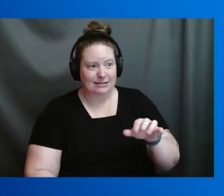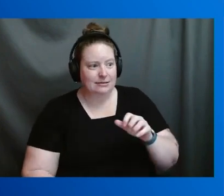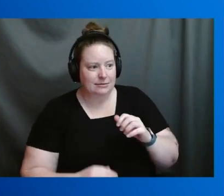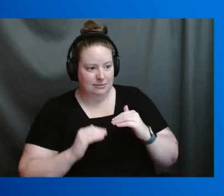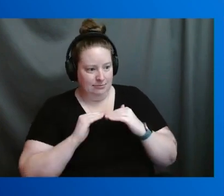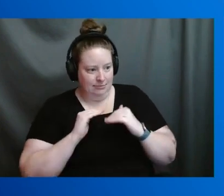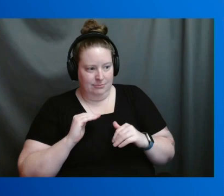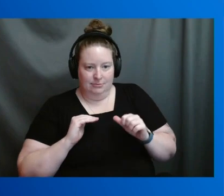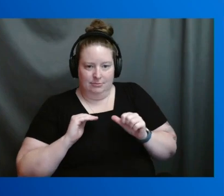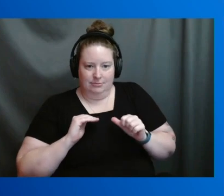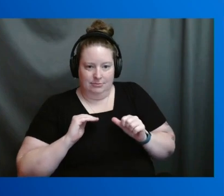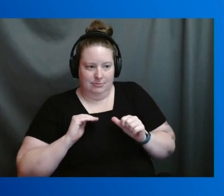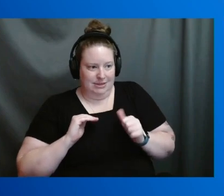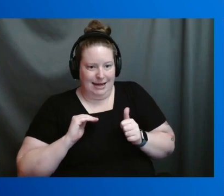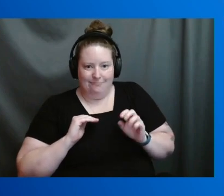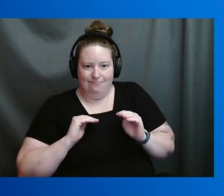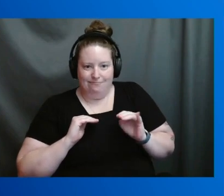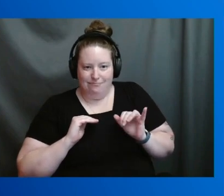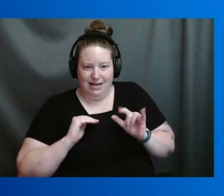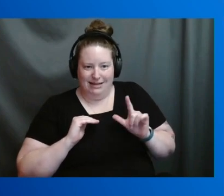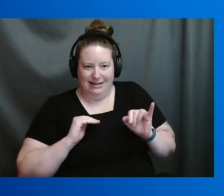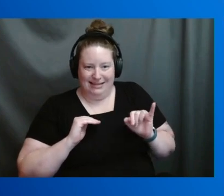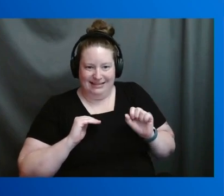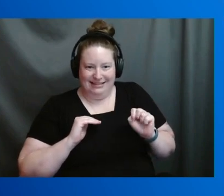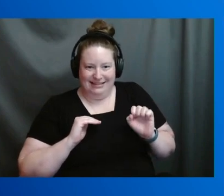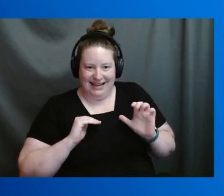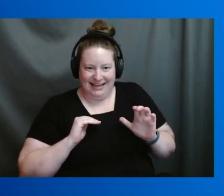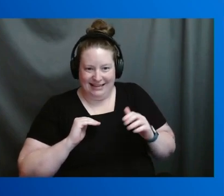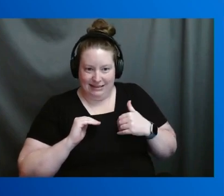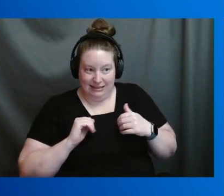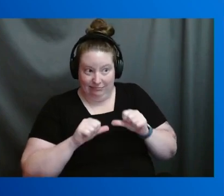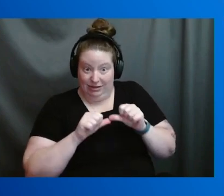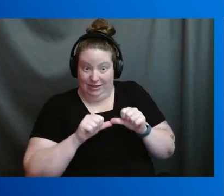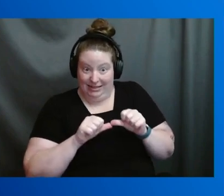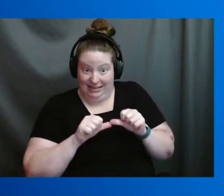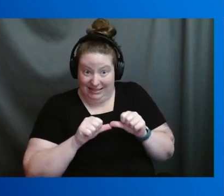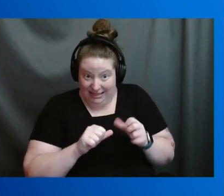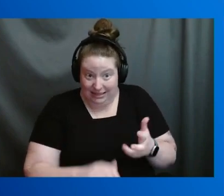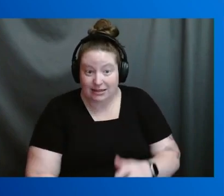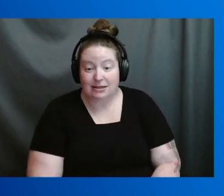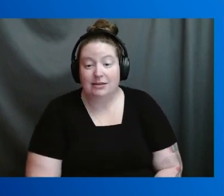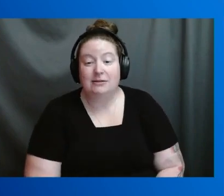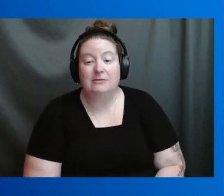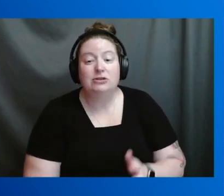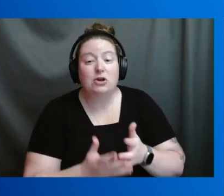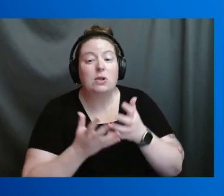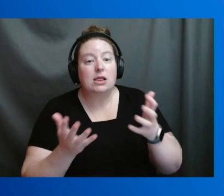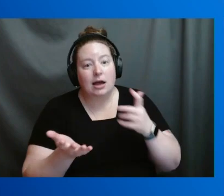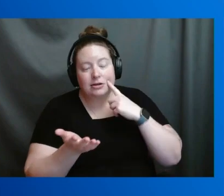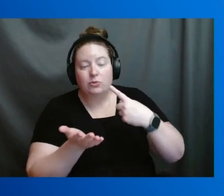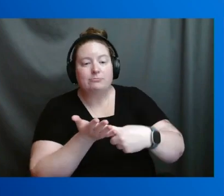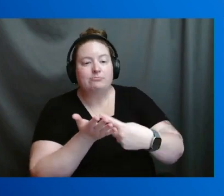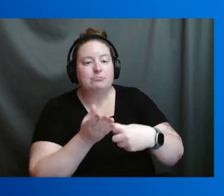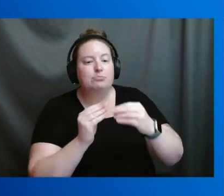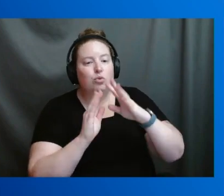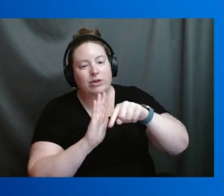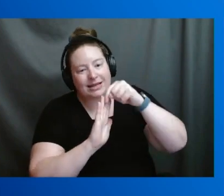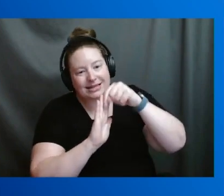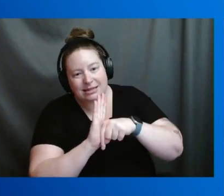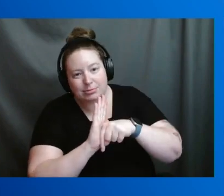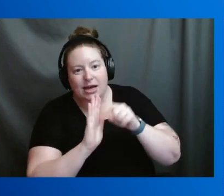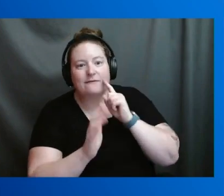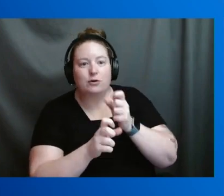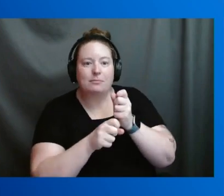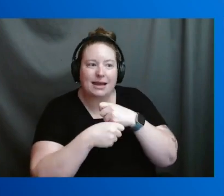quite consistently. So, there's a lot of science that we talk about in some of our more deep dive sessions that goes into making all of this